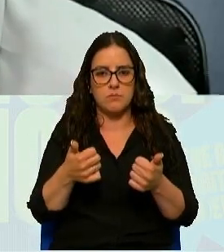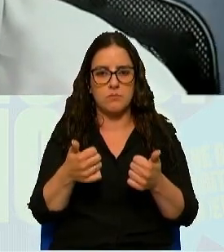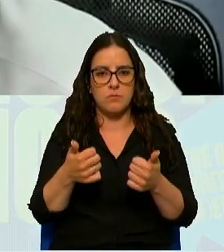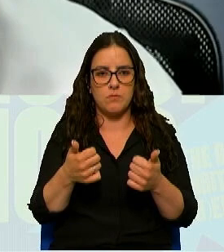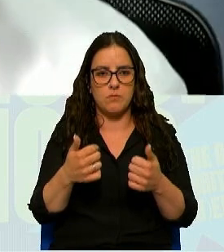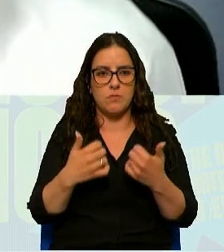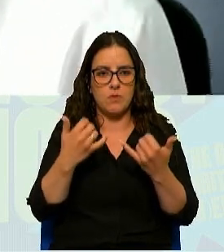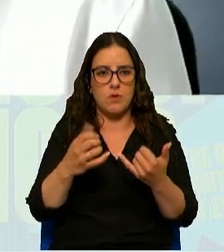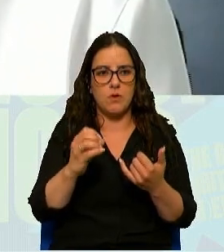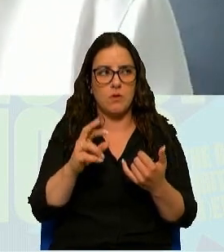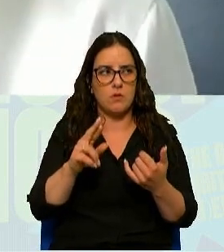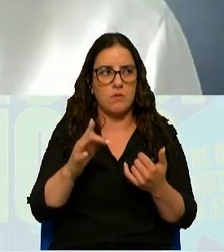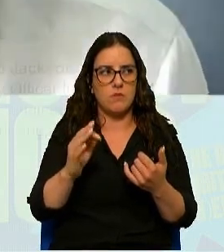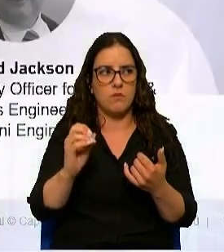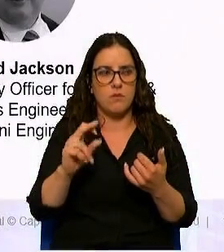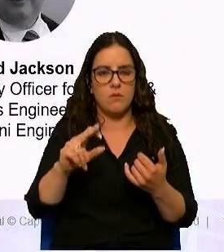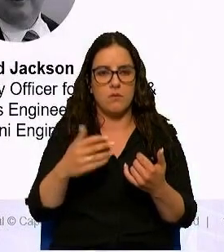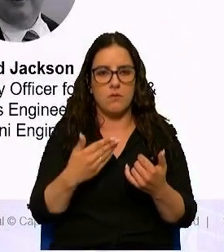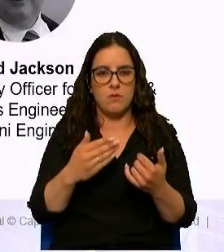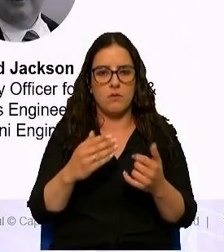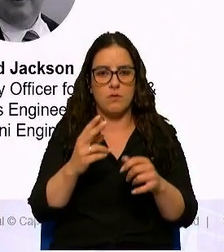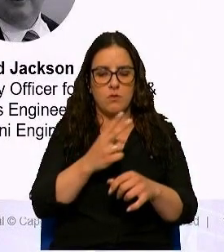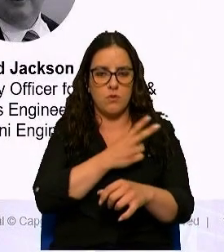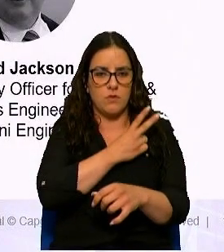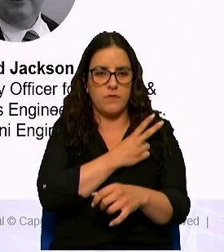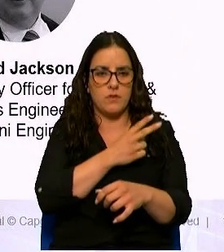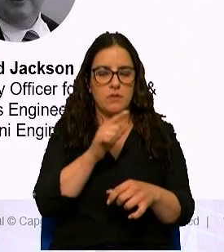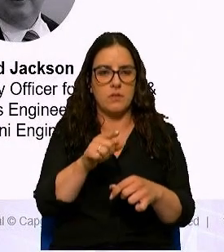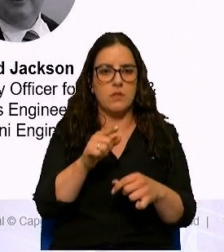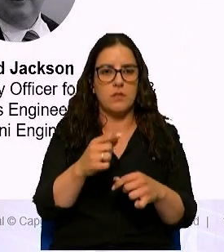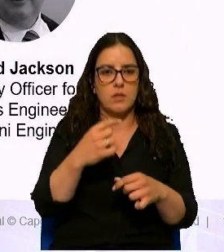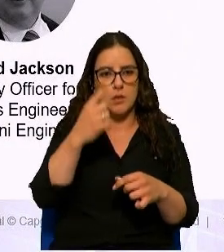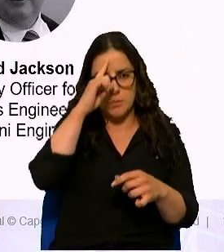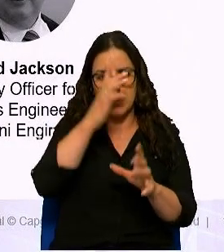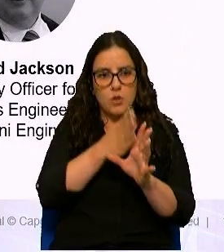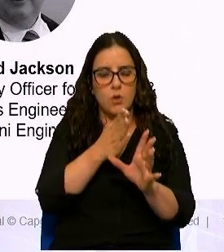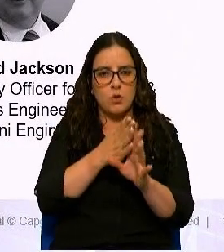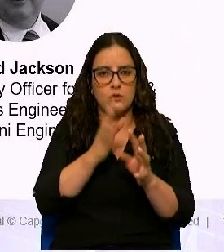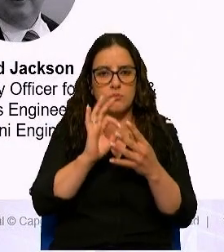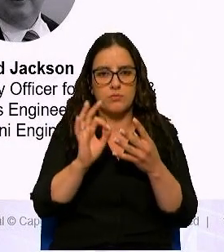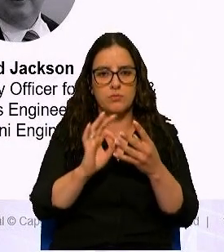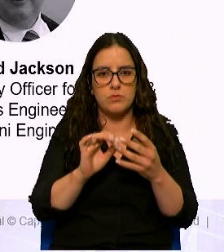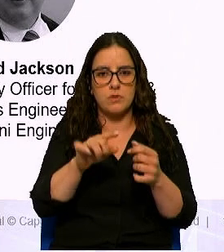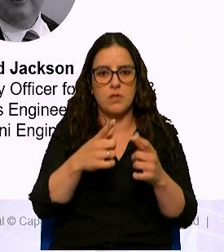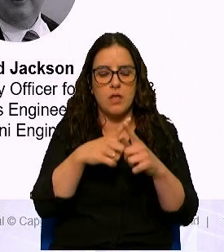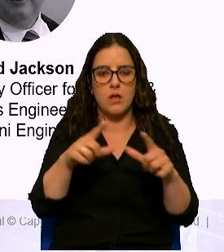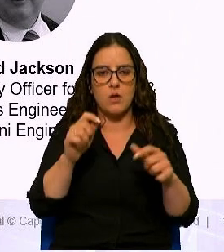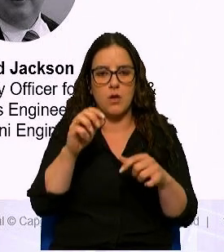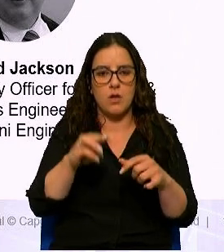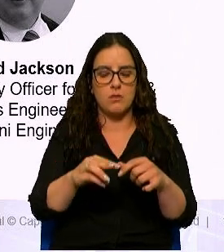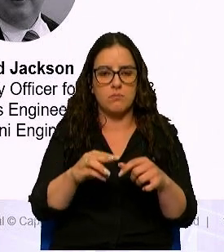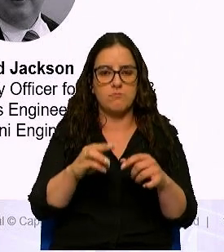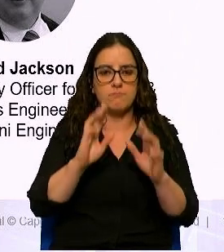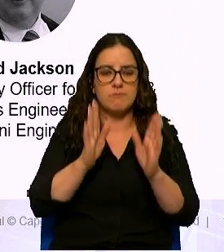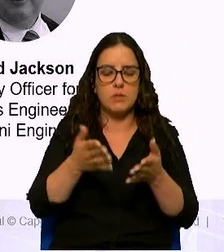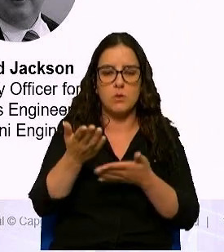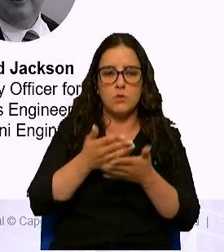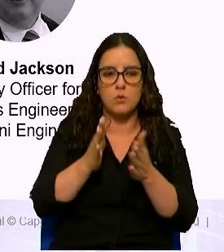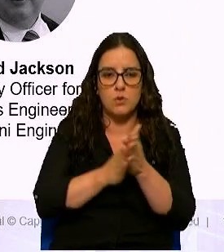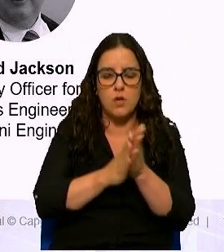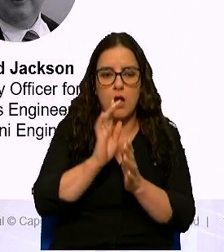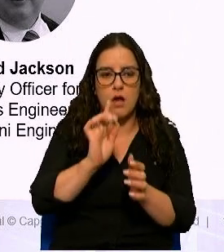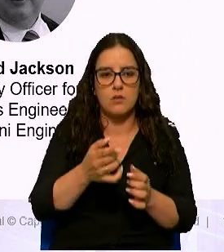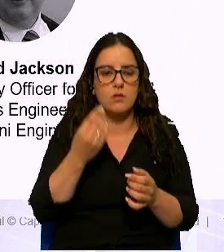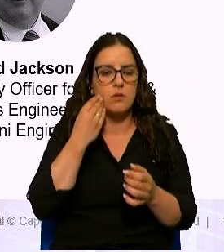University here, we're looking at more of the psychological aspects of this, figuring out what language do we need to use? How do we need to communicate with the